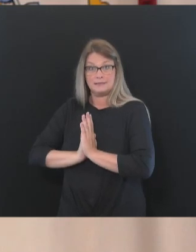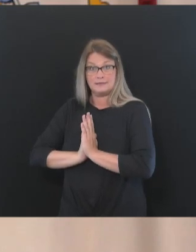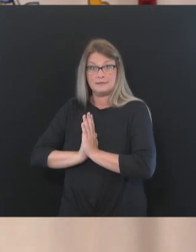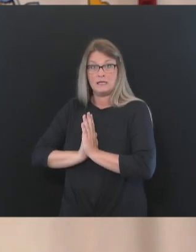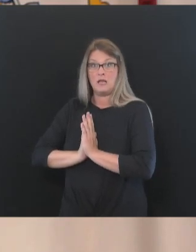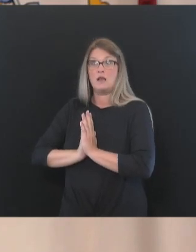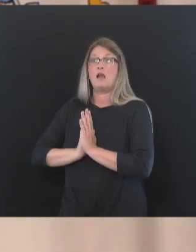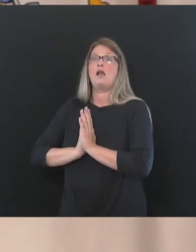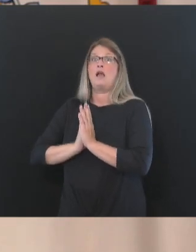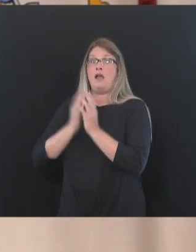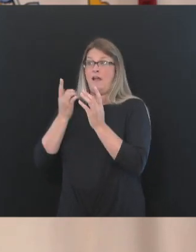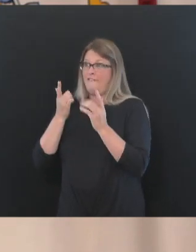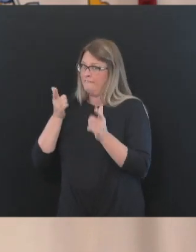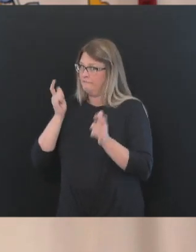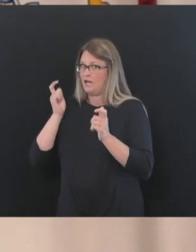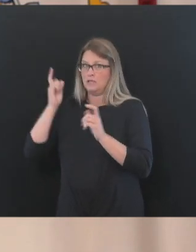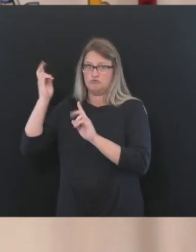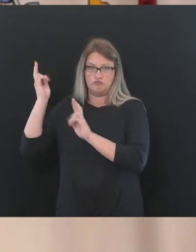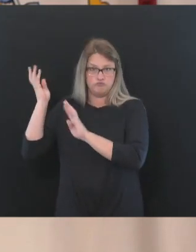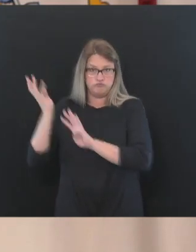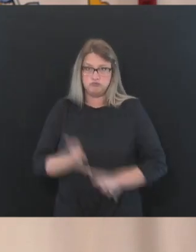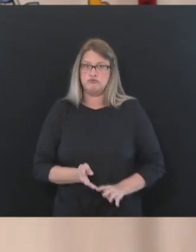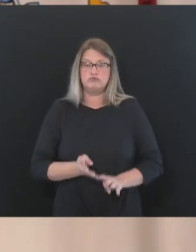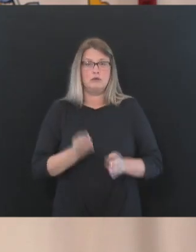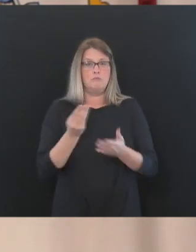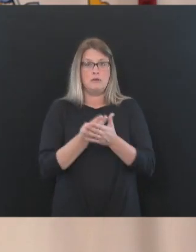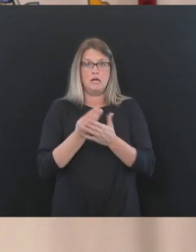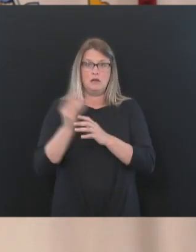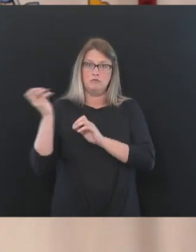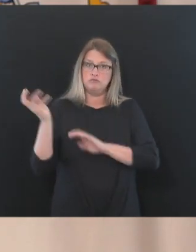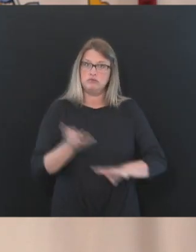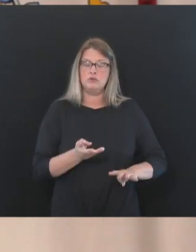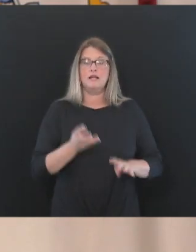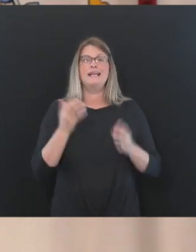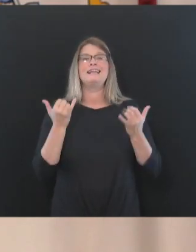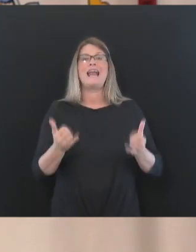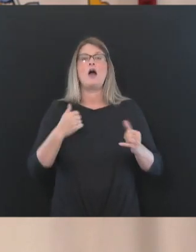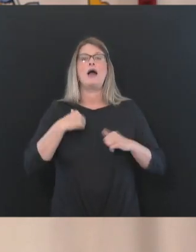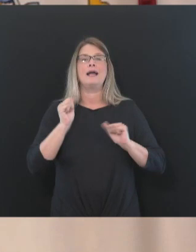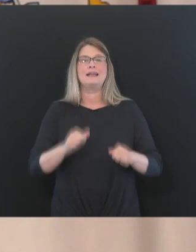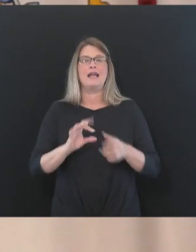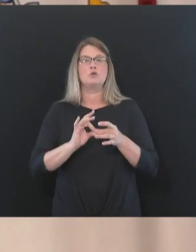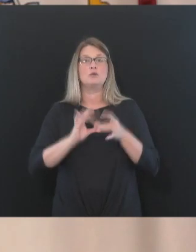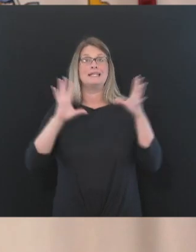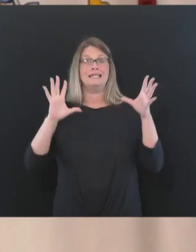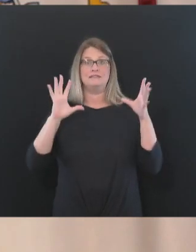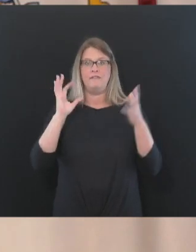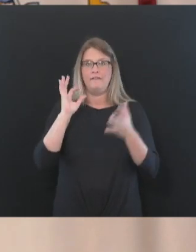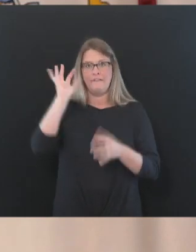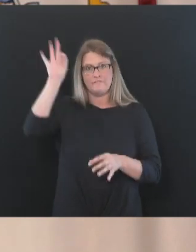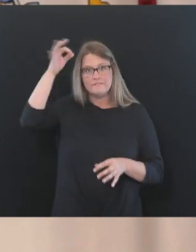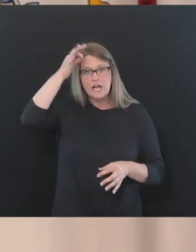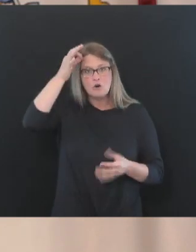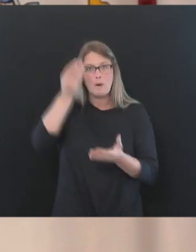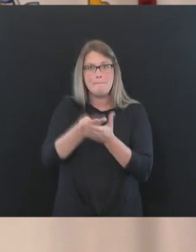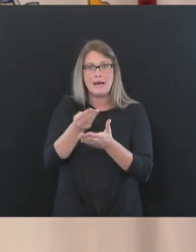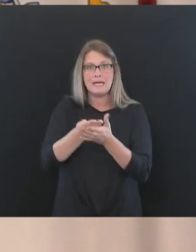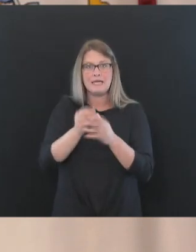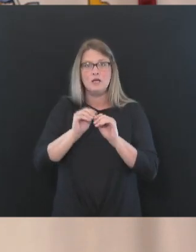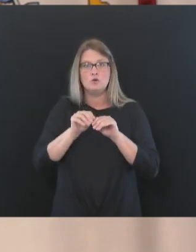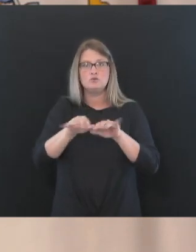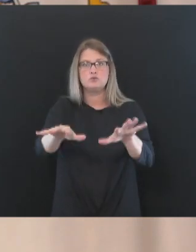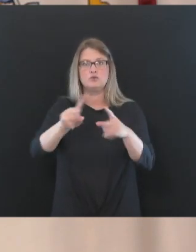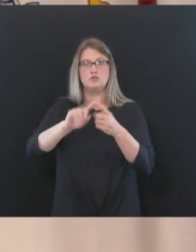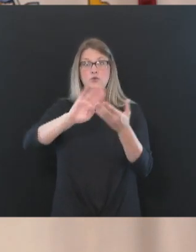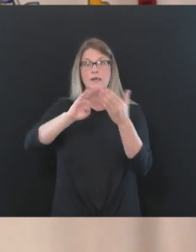out in an expedited fashion. And this basically triggers the release of Fed funds to help our communities recover from